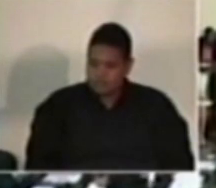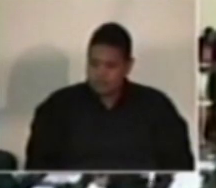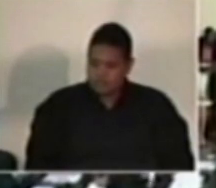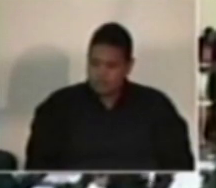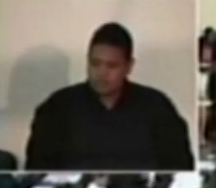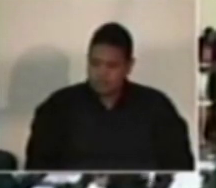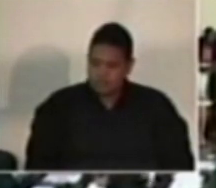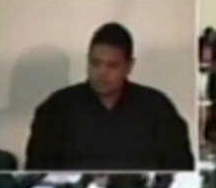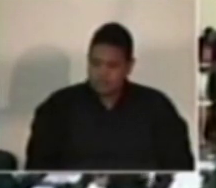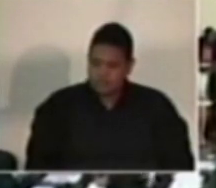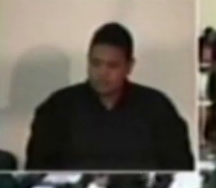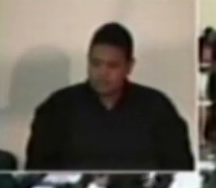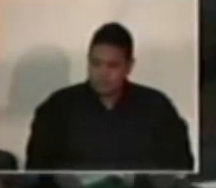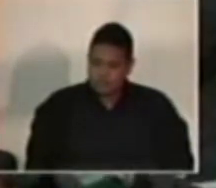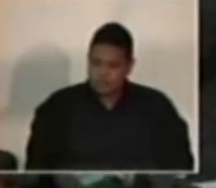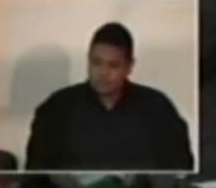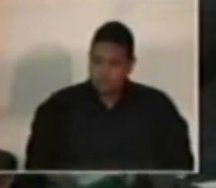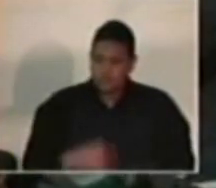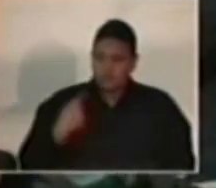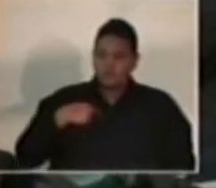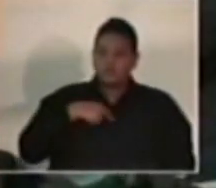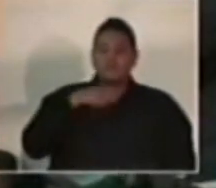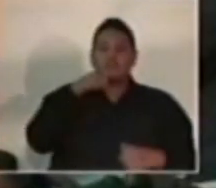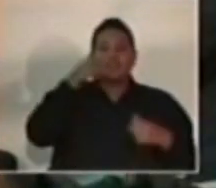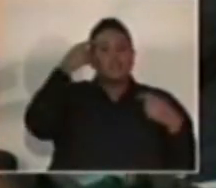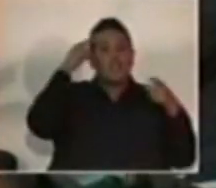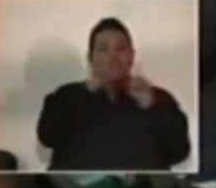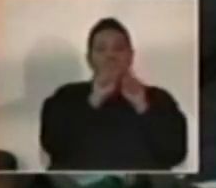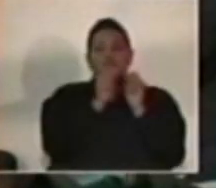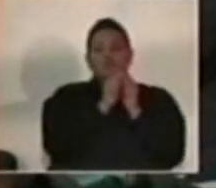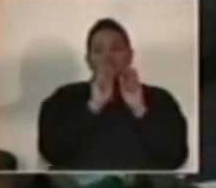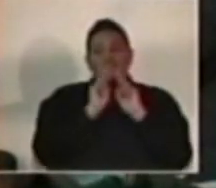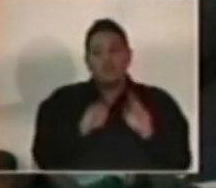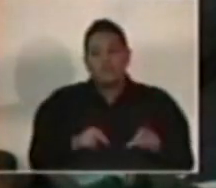Well, we disagreed with the report.